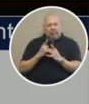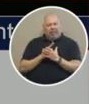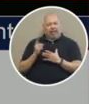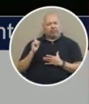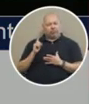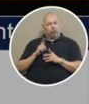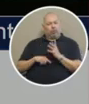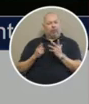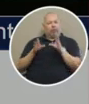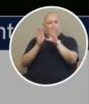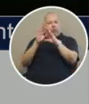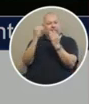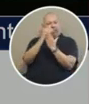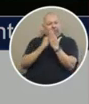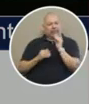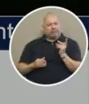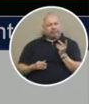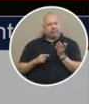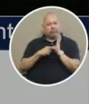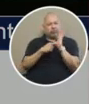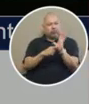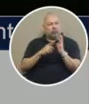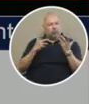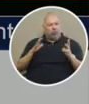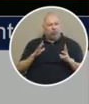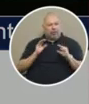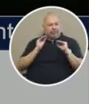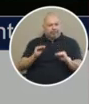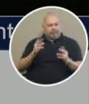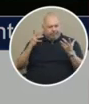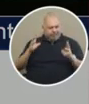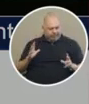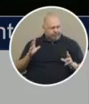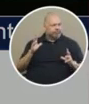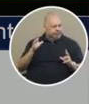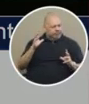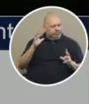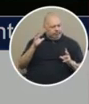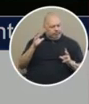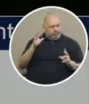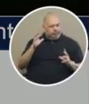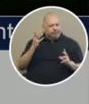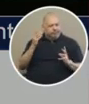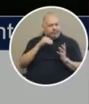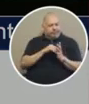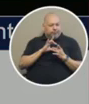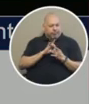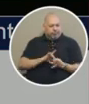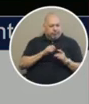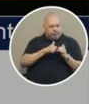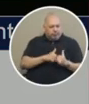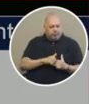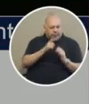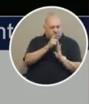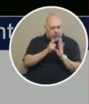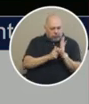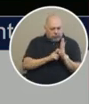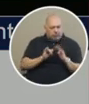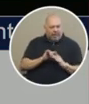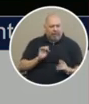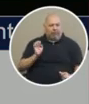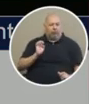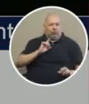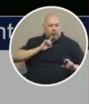week. So these have already been put in place in order to, again, comply with the orders that have been issued as far as that